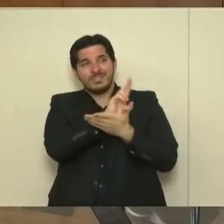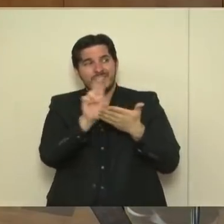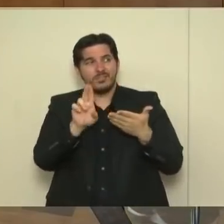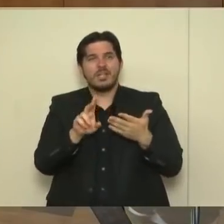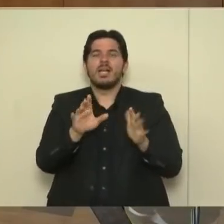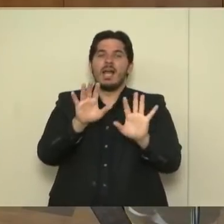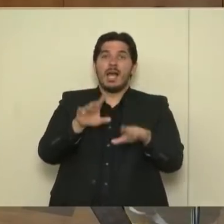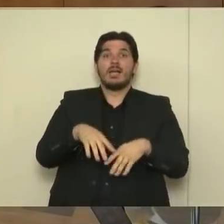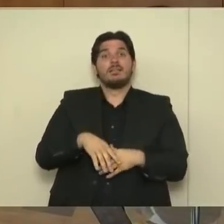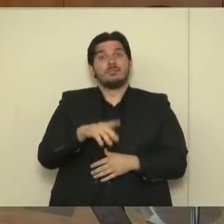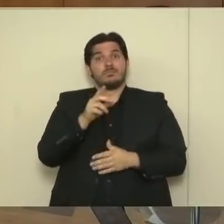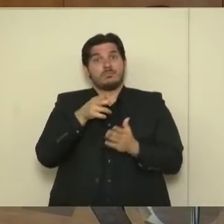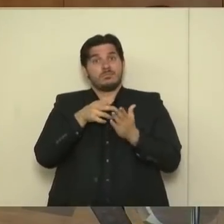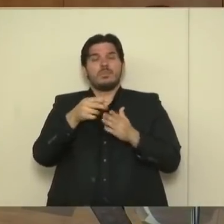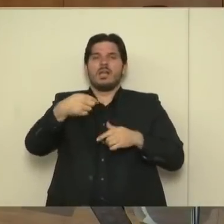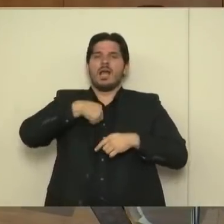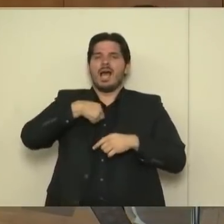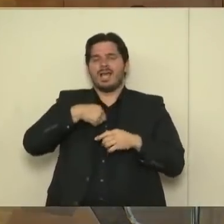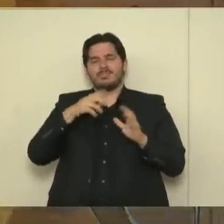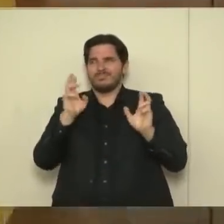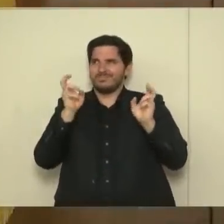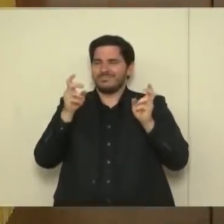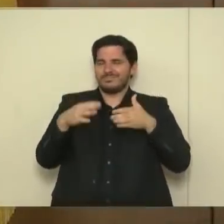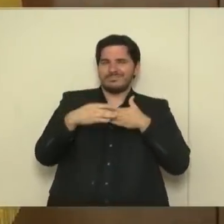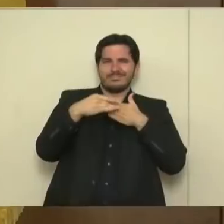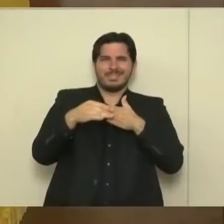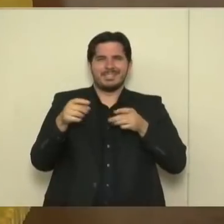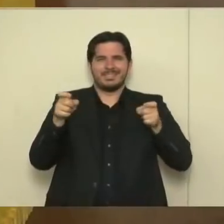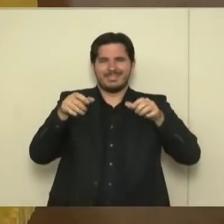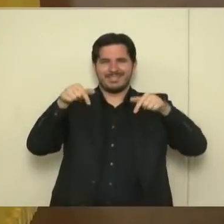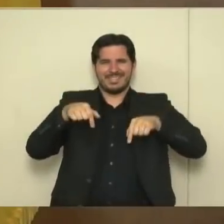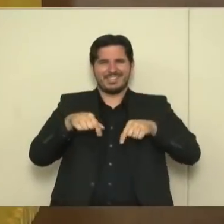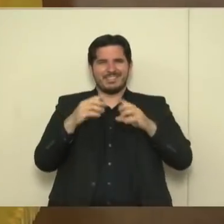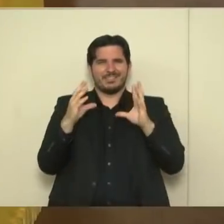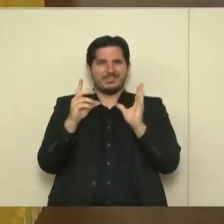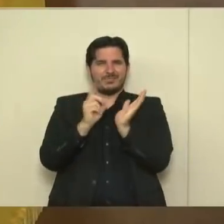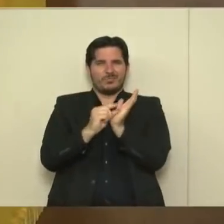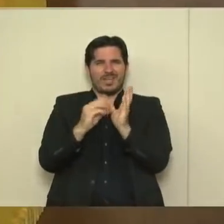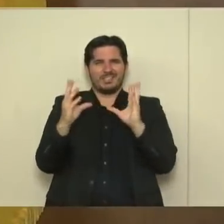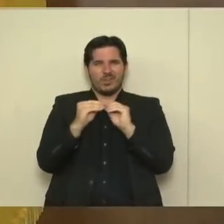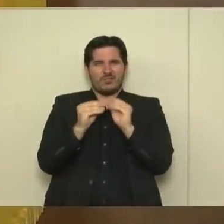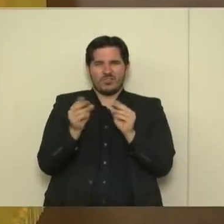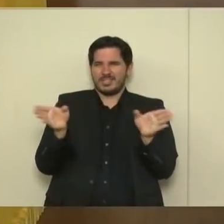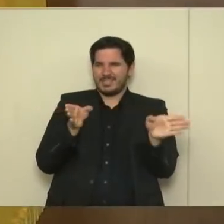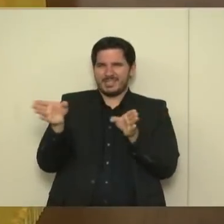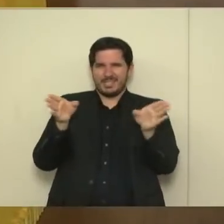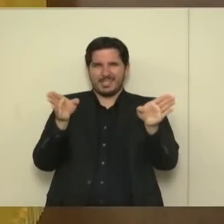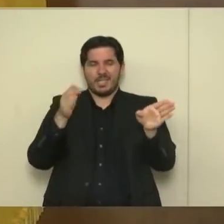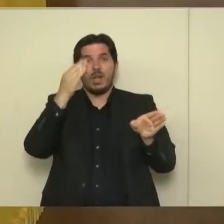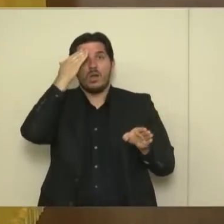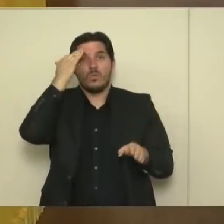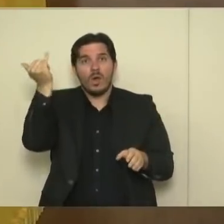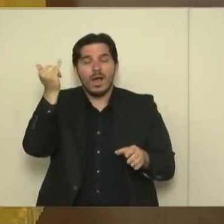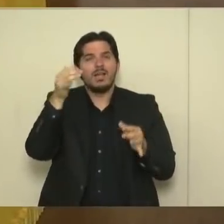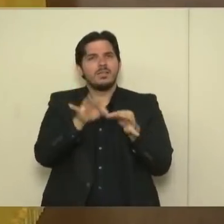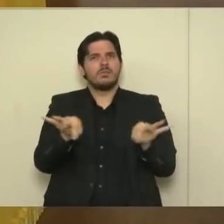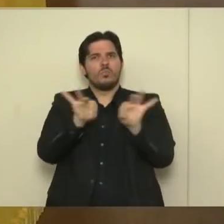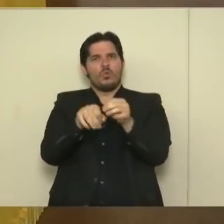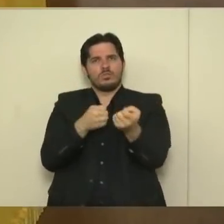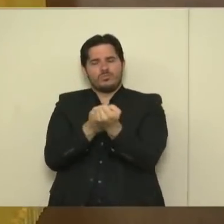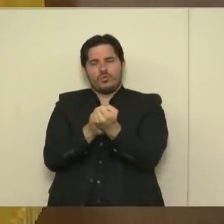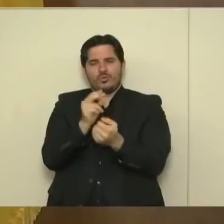this particular press conference because we really do want to focus on supporting New Mexico families as we have